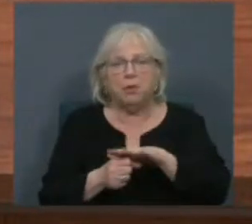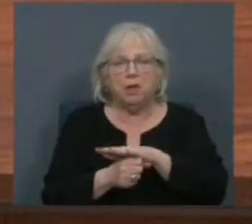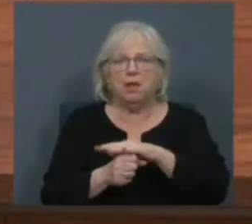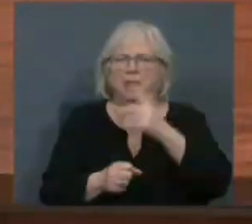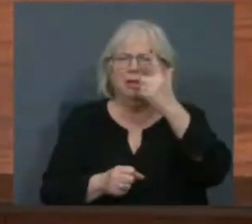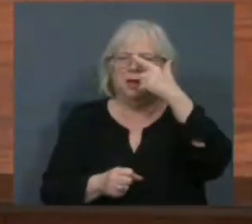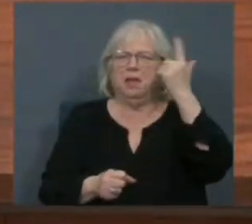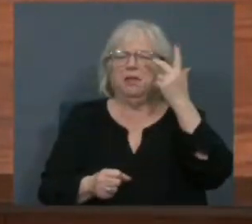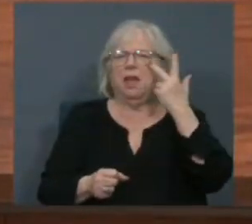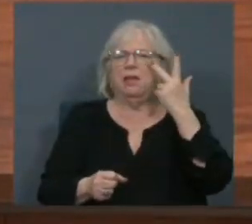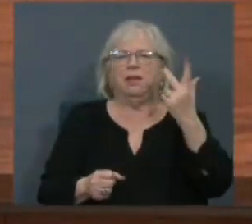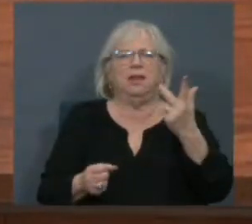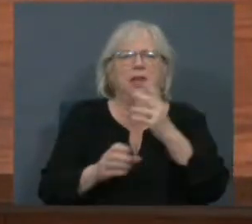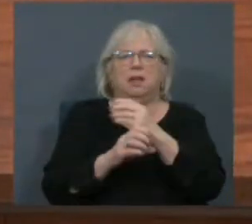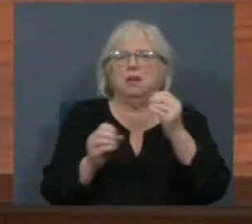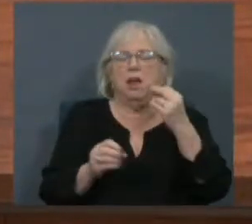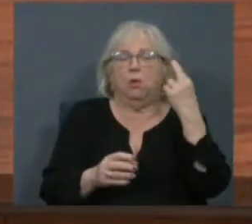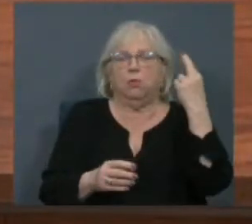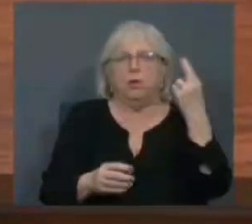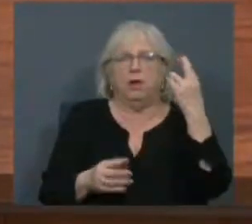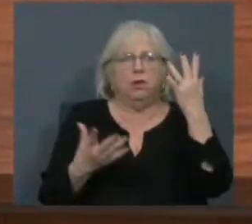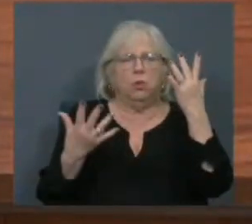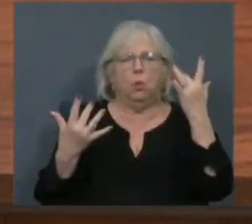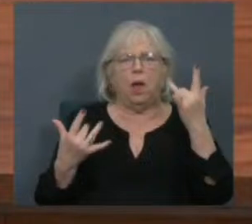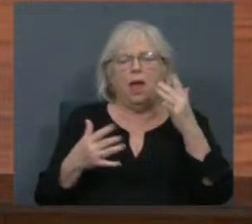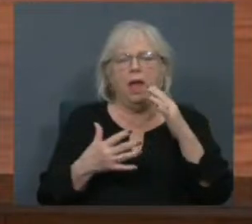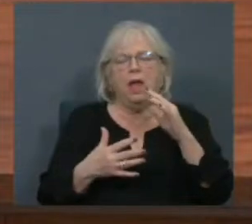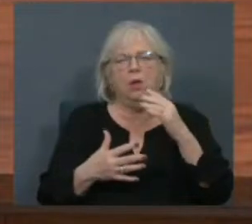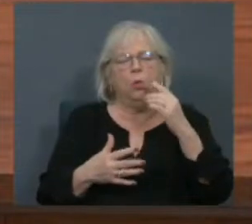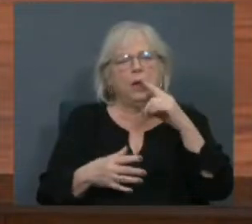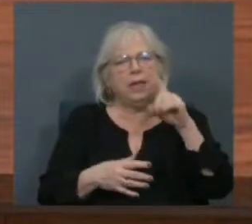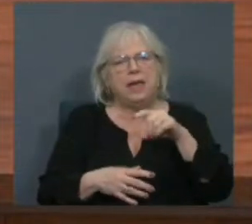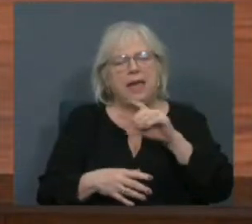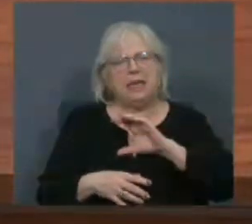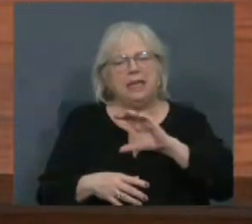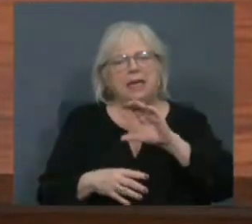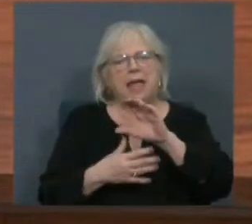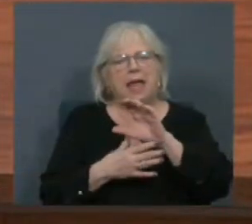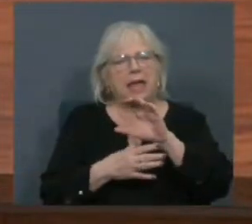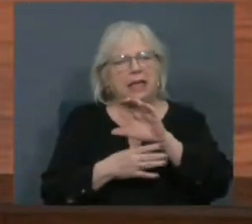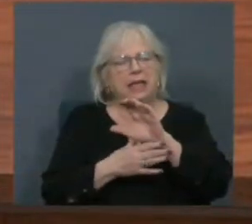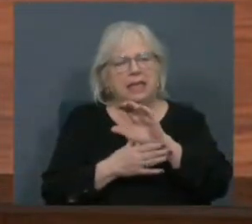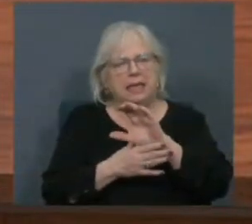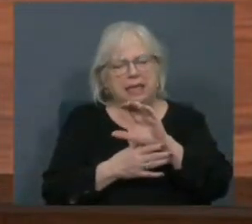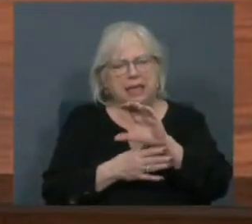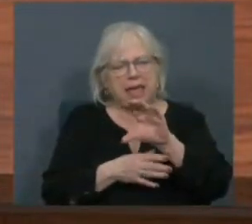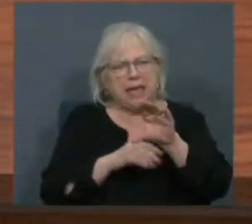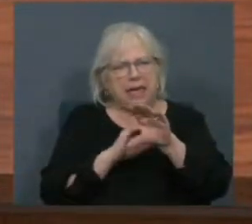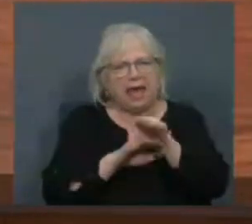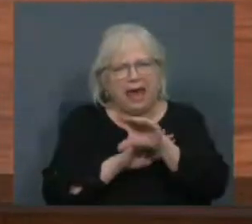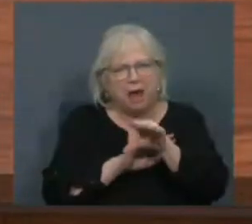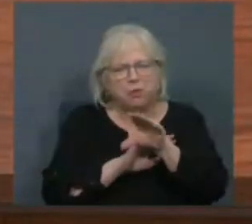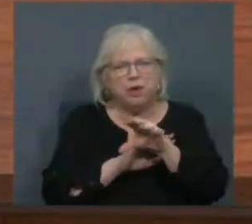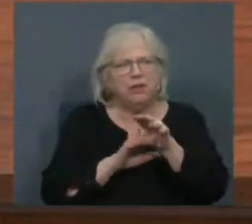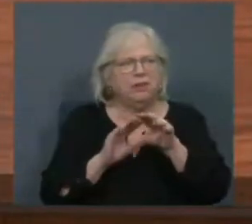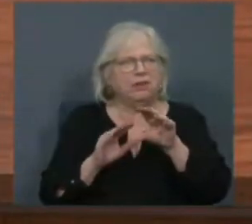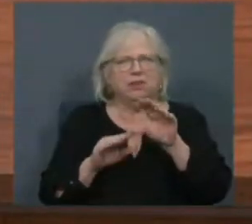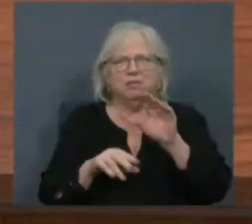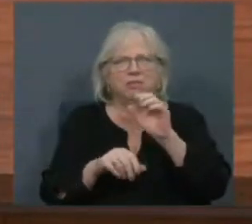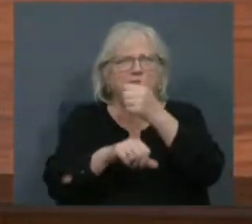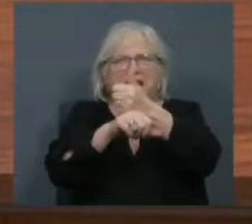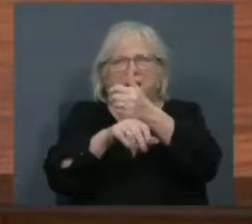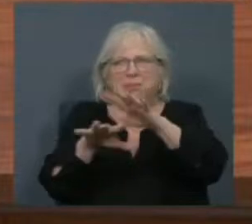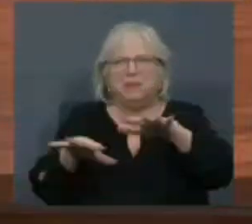no reason why these cameras need to be put into effect, or even this whole